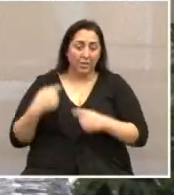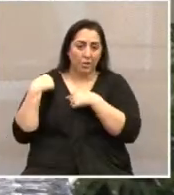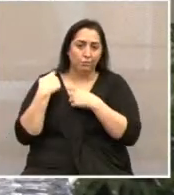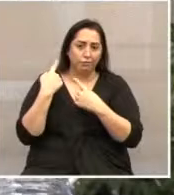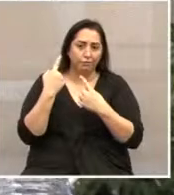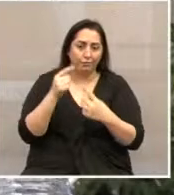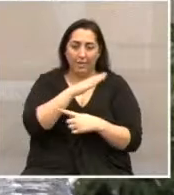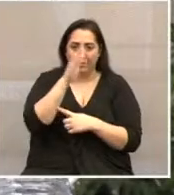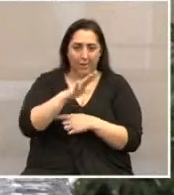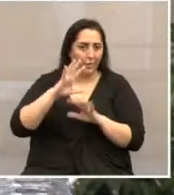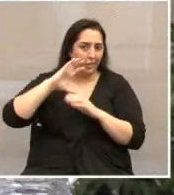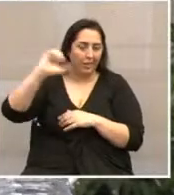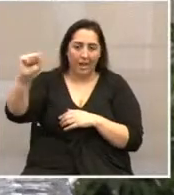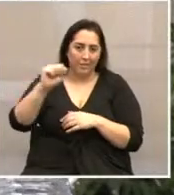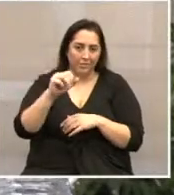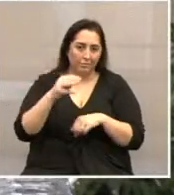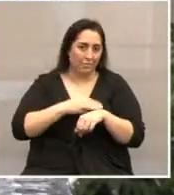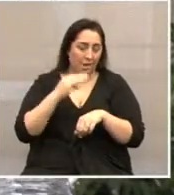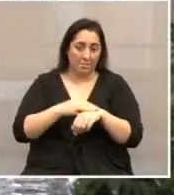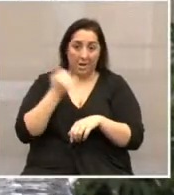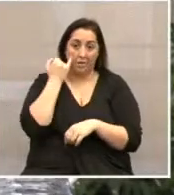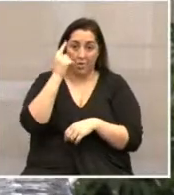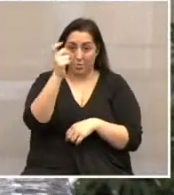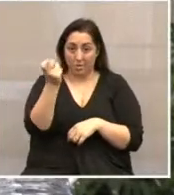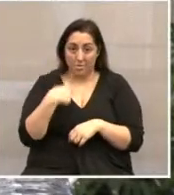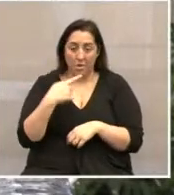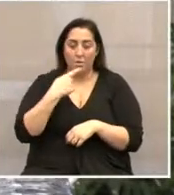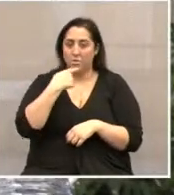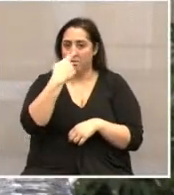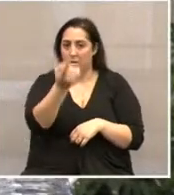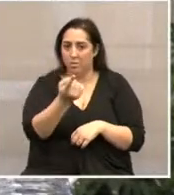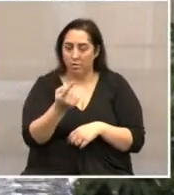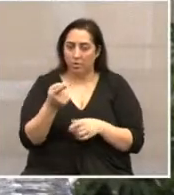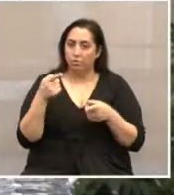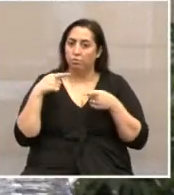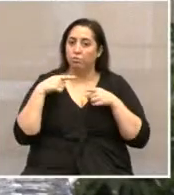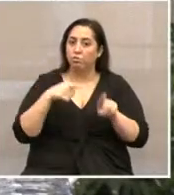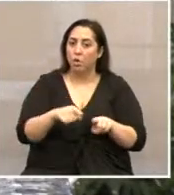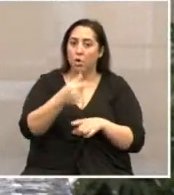ask me, I'm going to tell you. During the George Floyd killing,